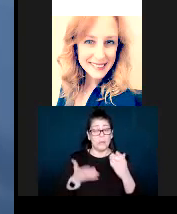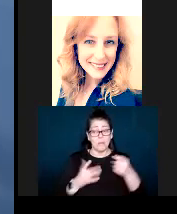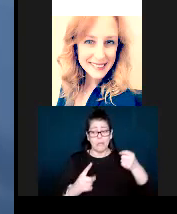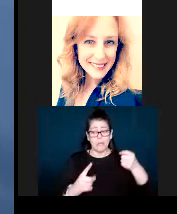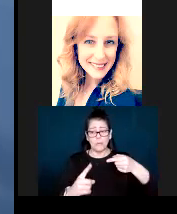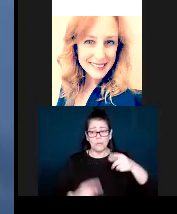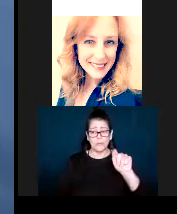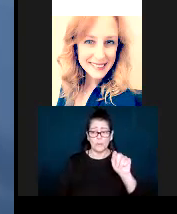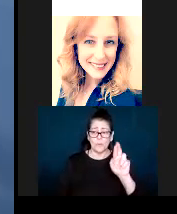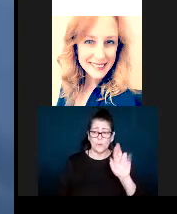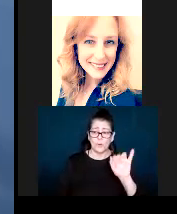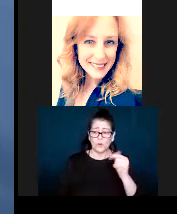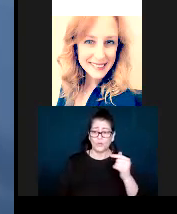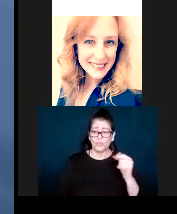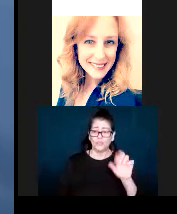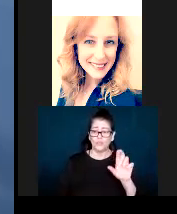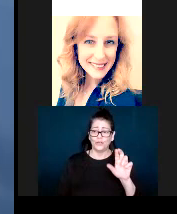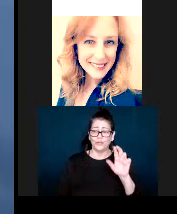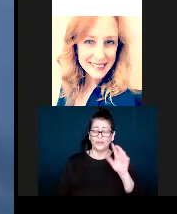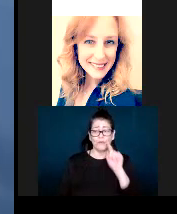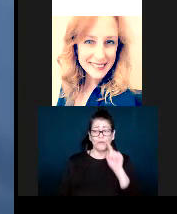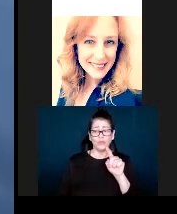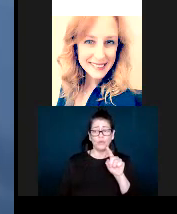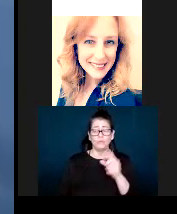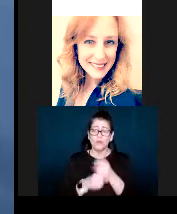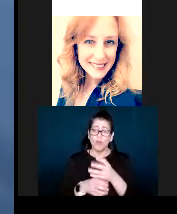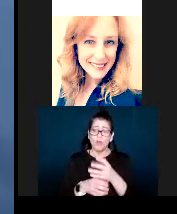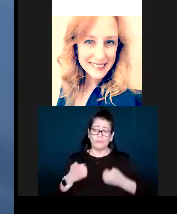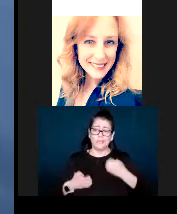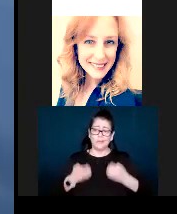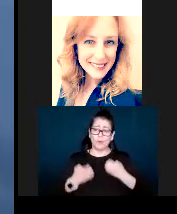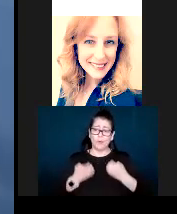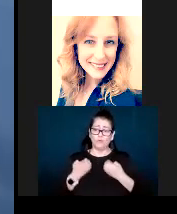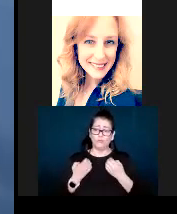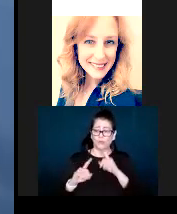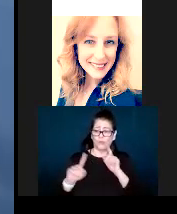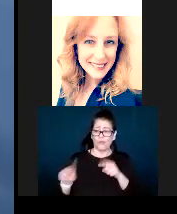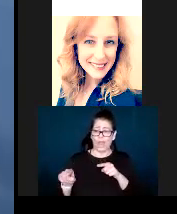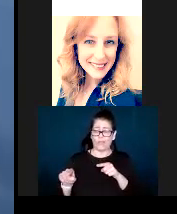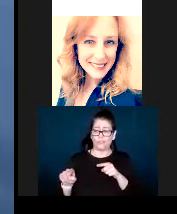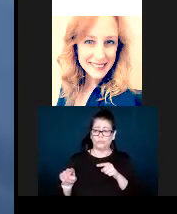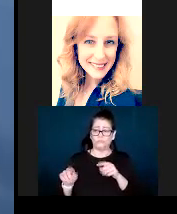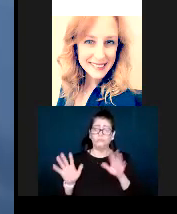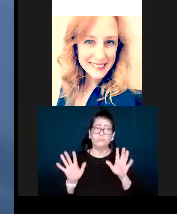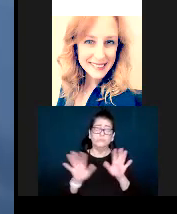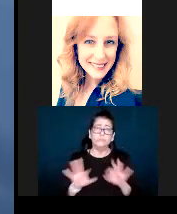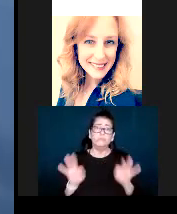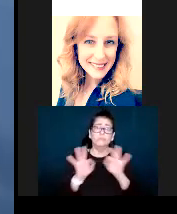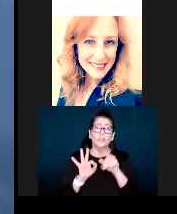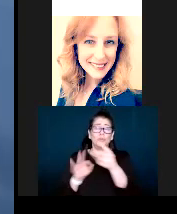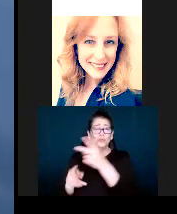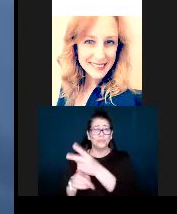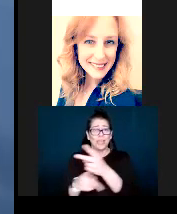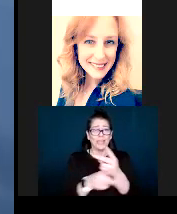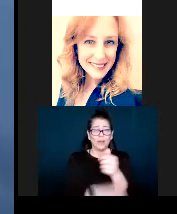cause strong emotional reactions. We invite you to take care of yourself during this time and to come back to